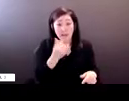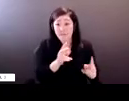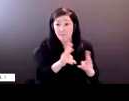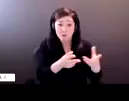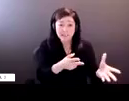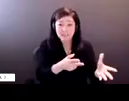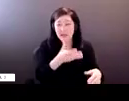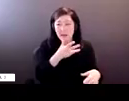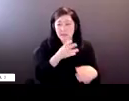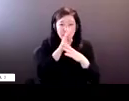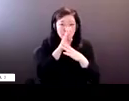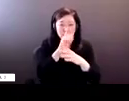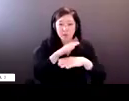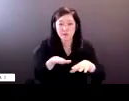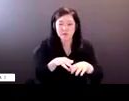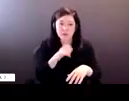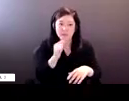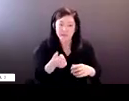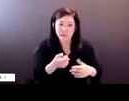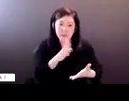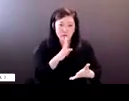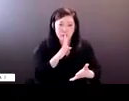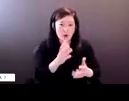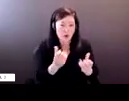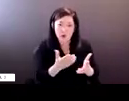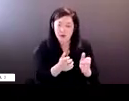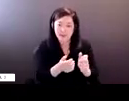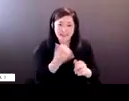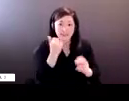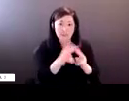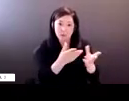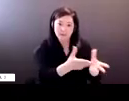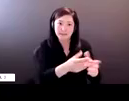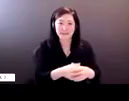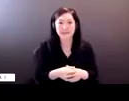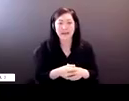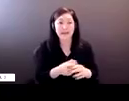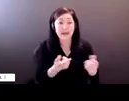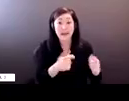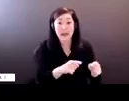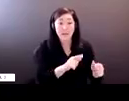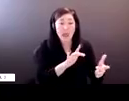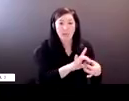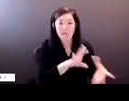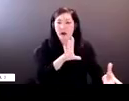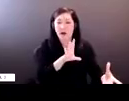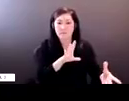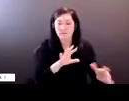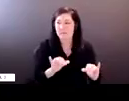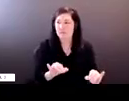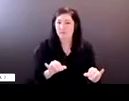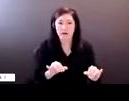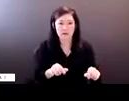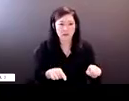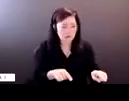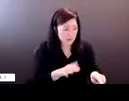there was no contact. Jessica had some concerns about her mum's cognition and confusion and questioned whether she might